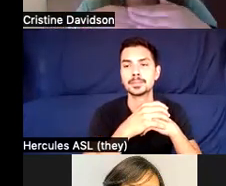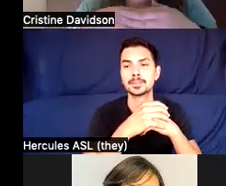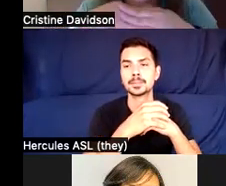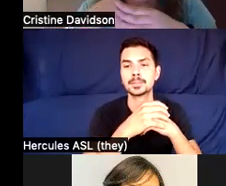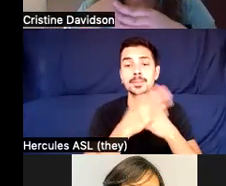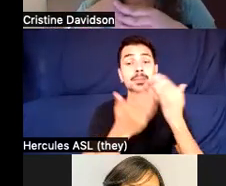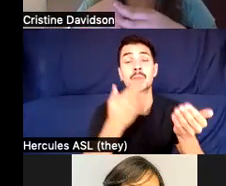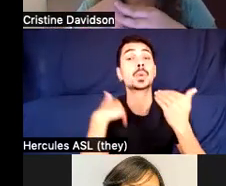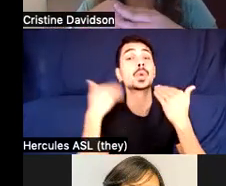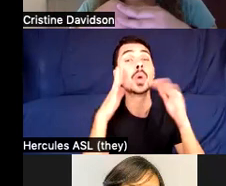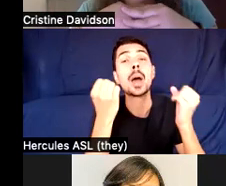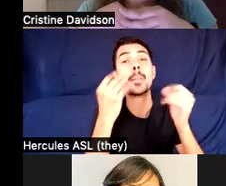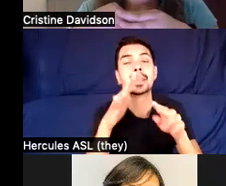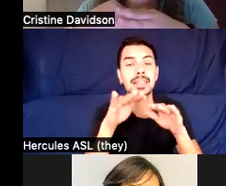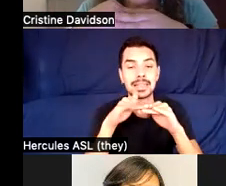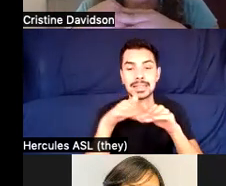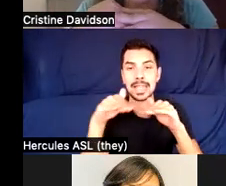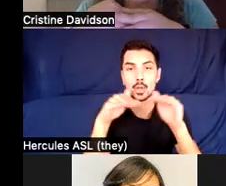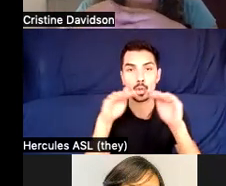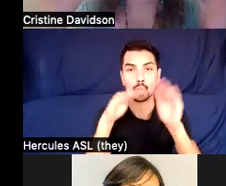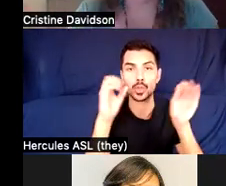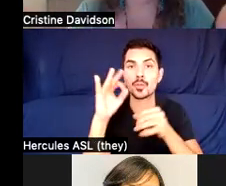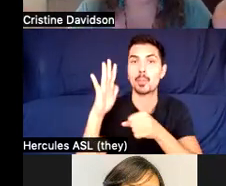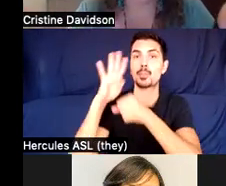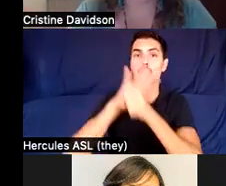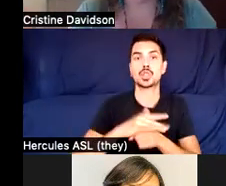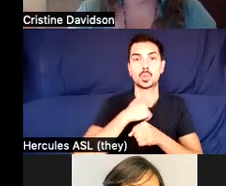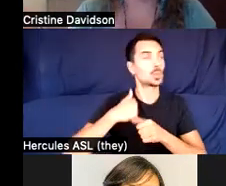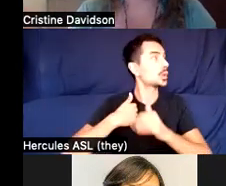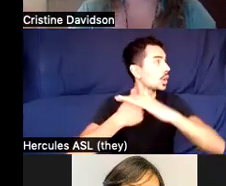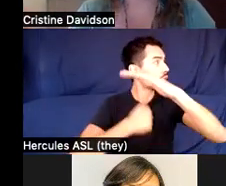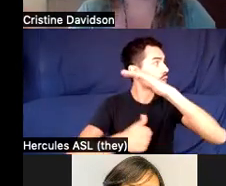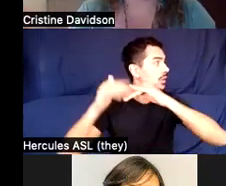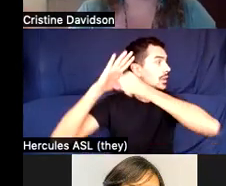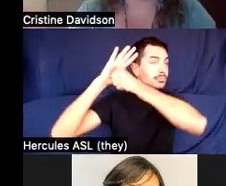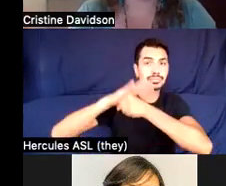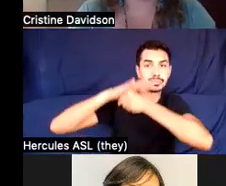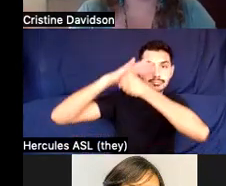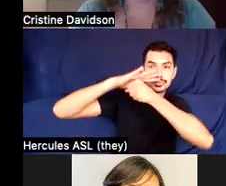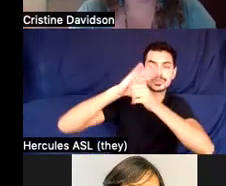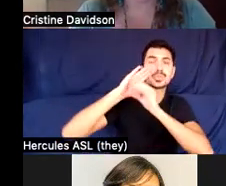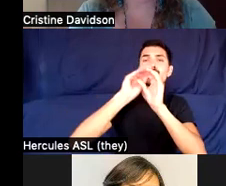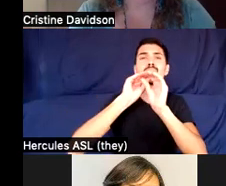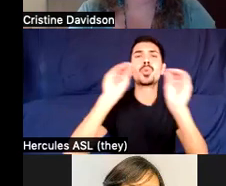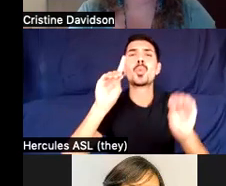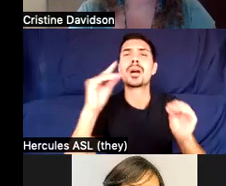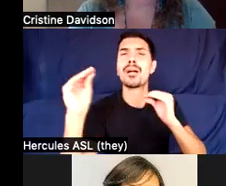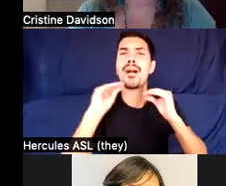layers of oppression that we are under, because nobody has taught us this stuff, right?